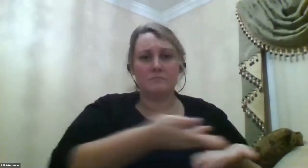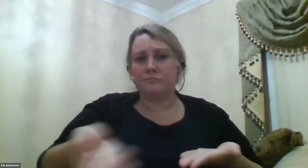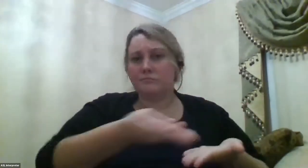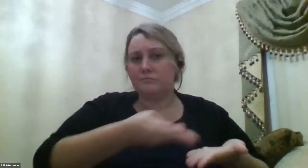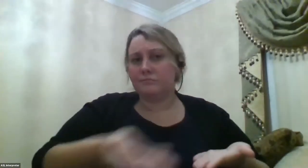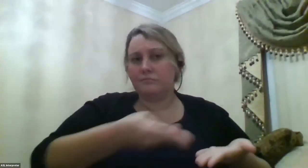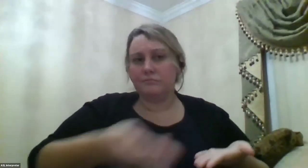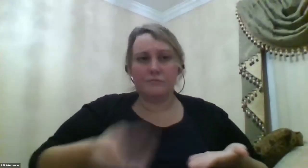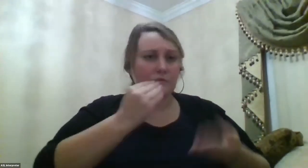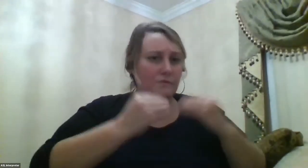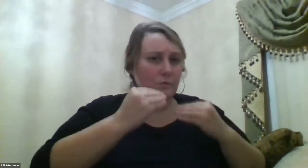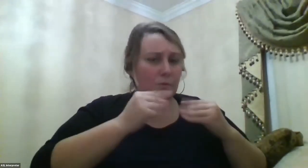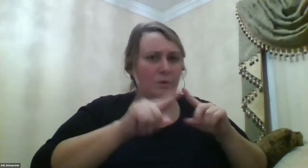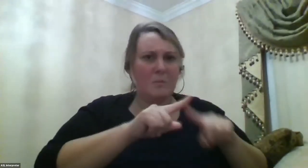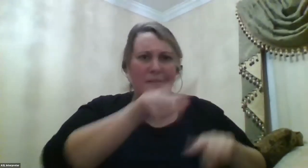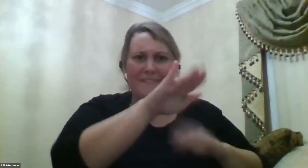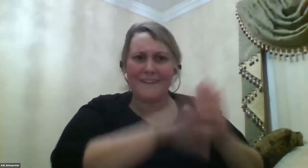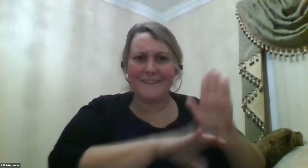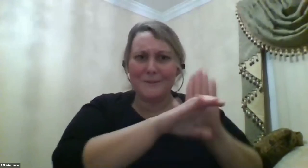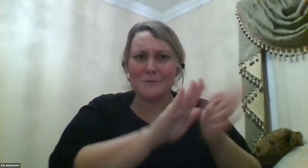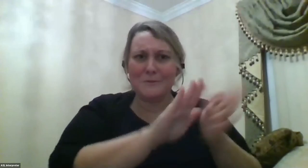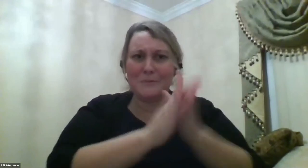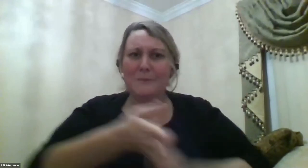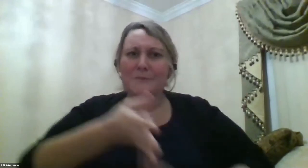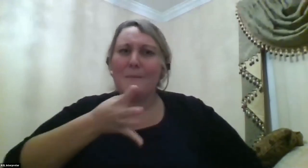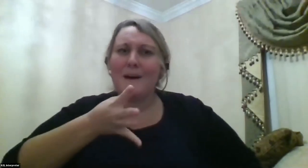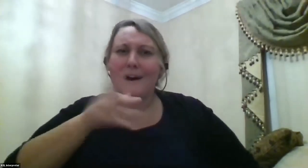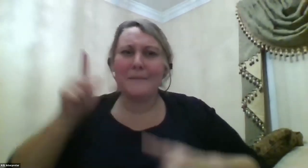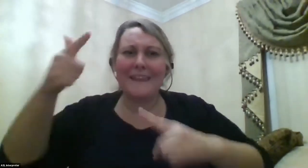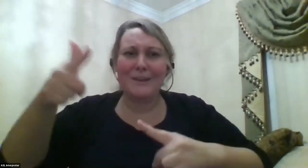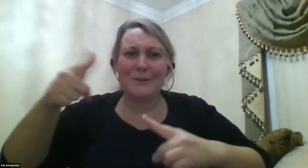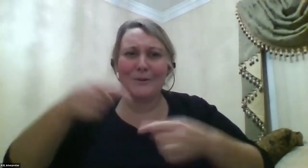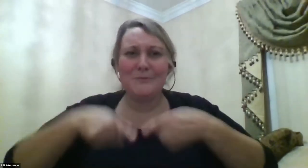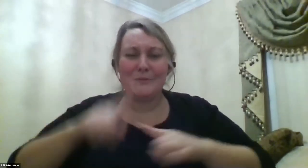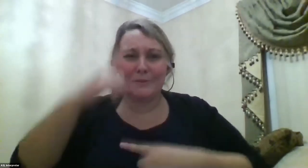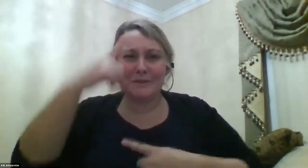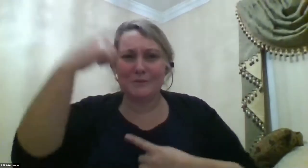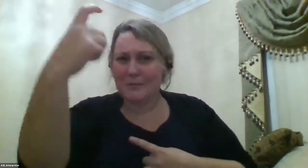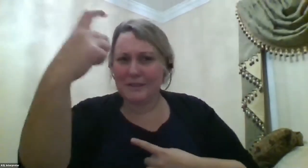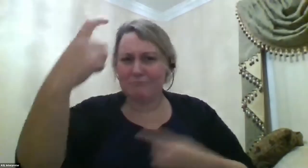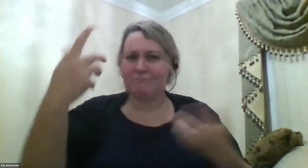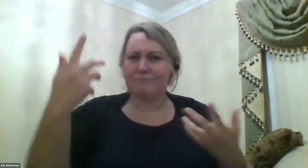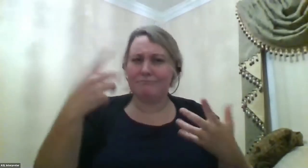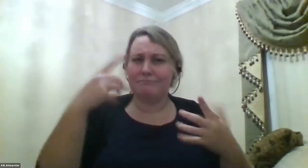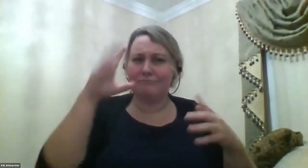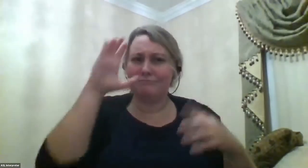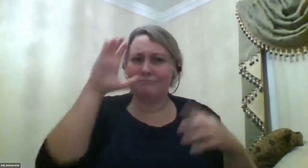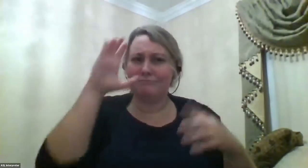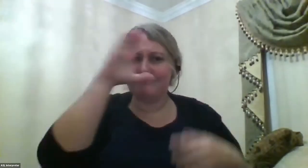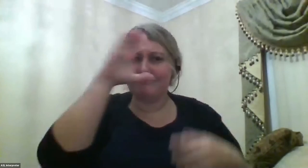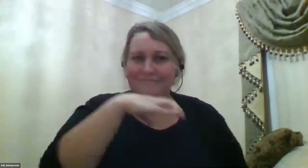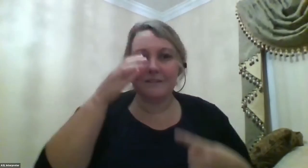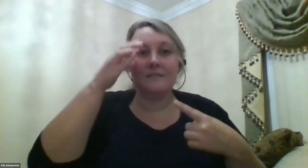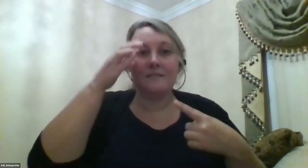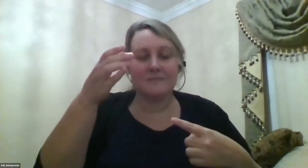this, this kind of, um, permeability, um, of, of, like, the, the